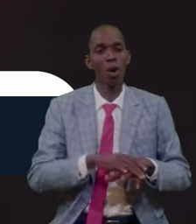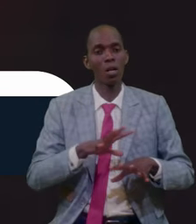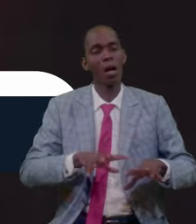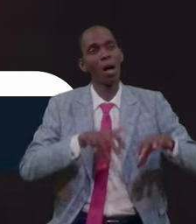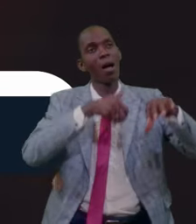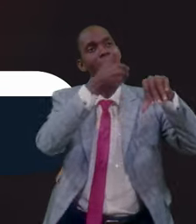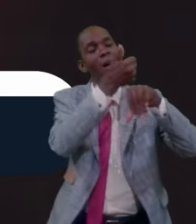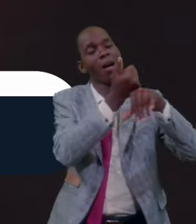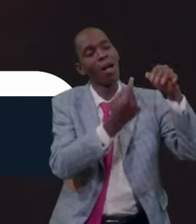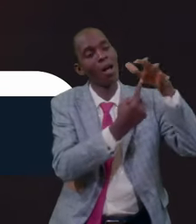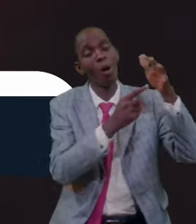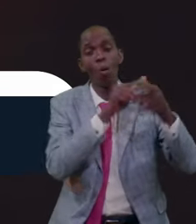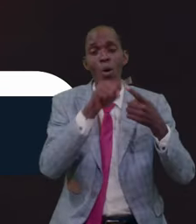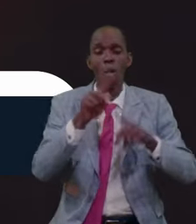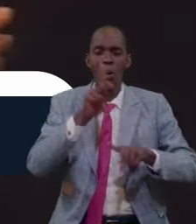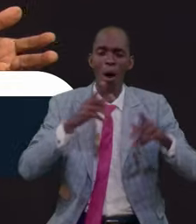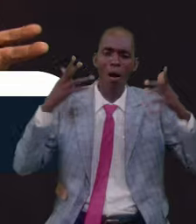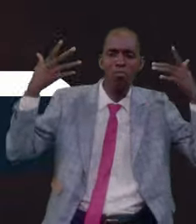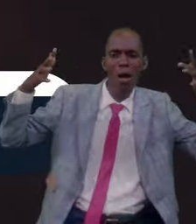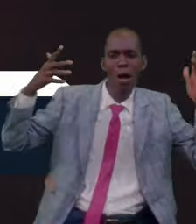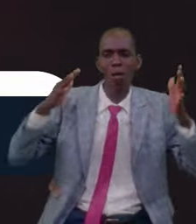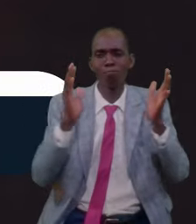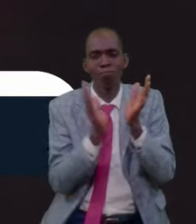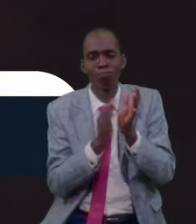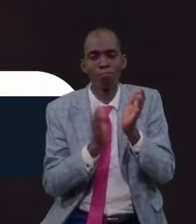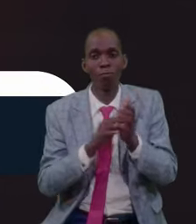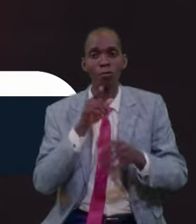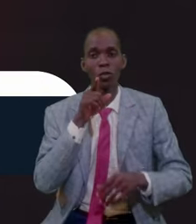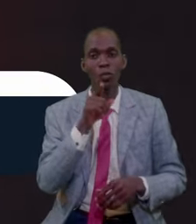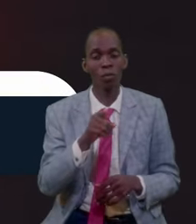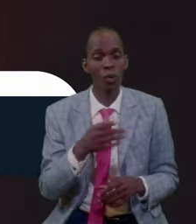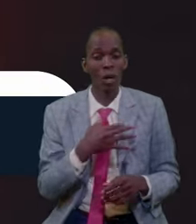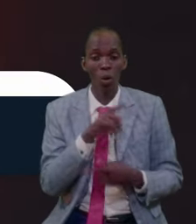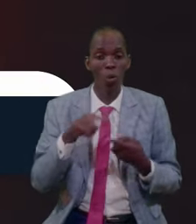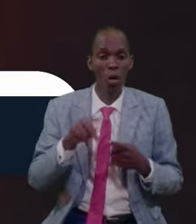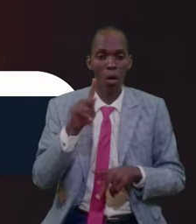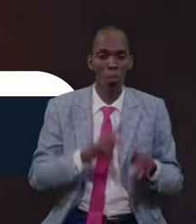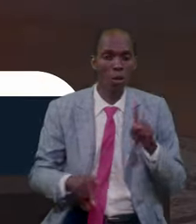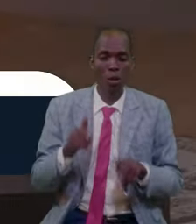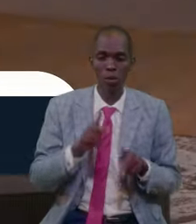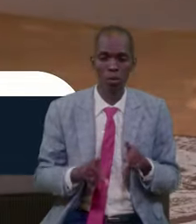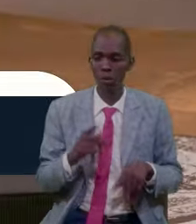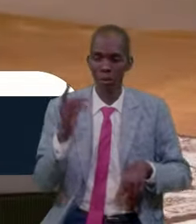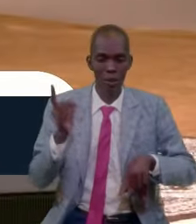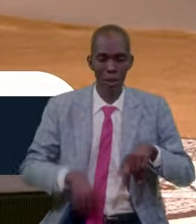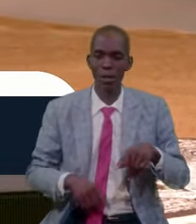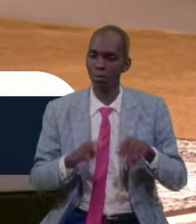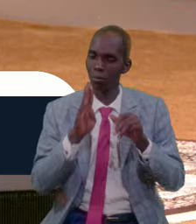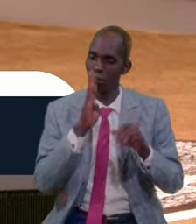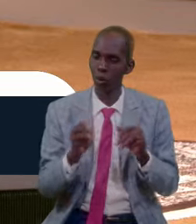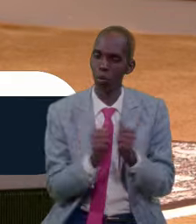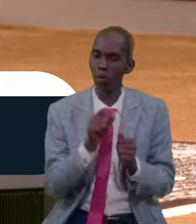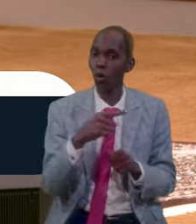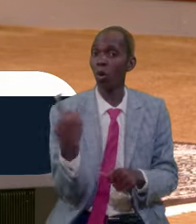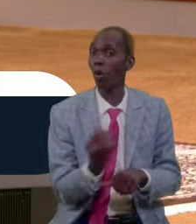praising you and appreciating you, and then when they look away from you because they cannot be looking at you all the time, they have